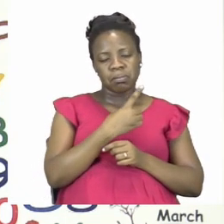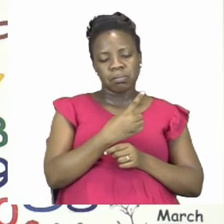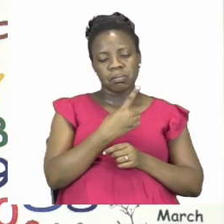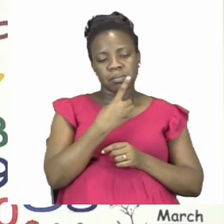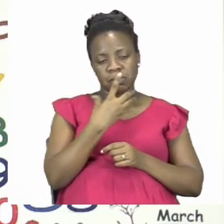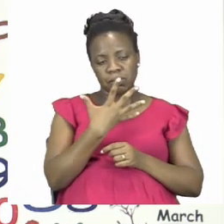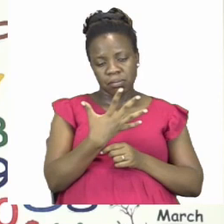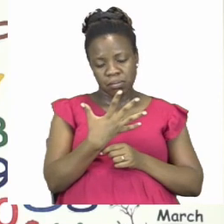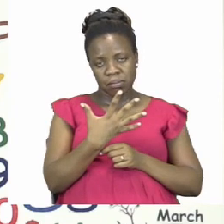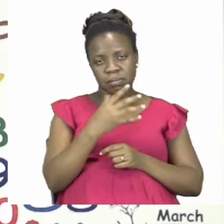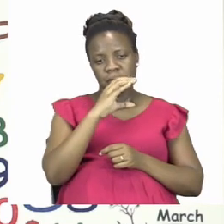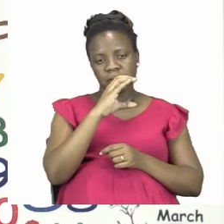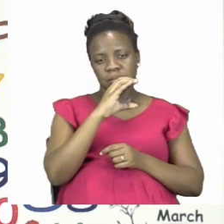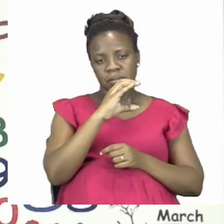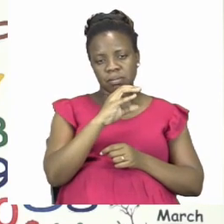centimeters?